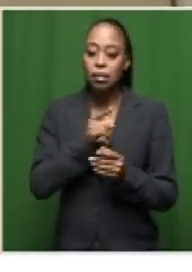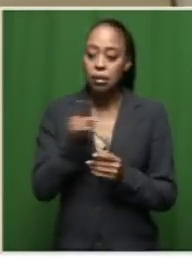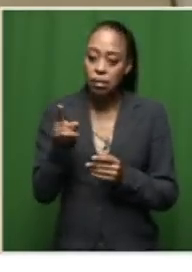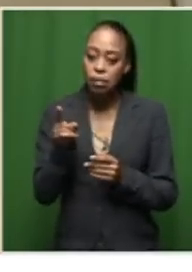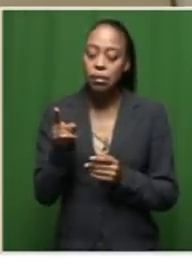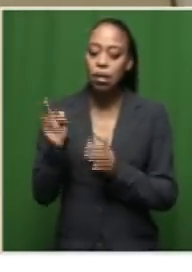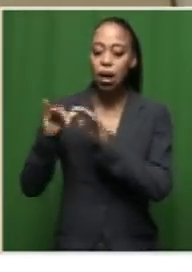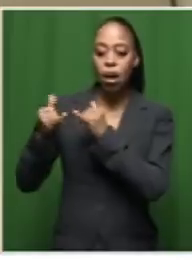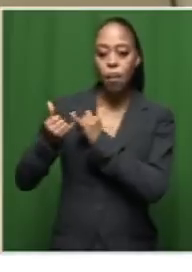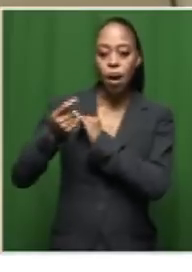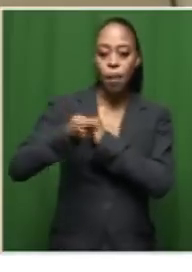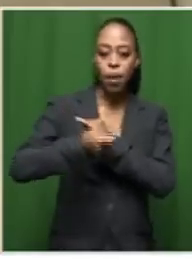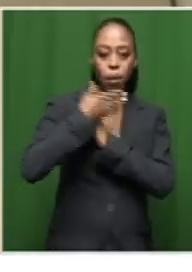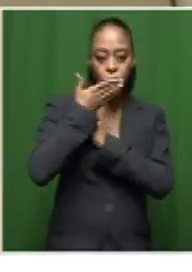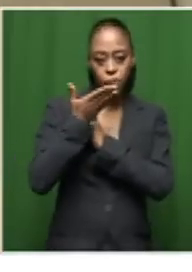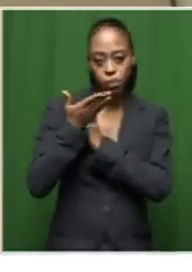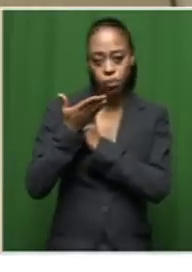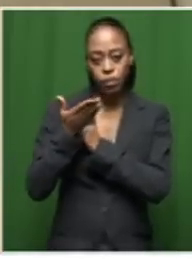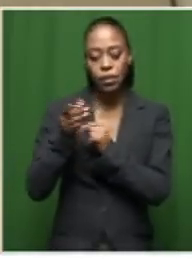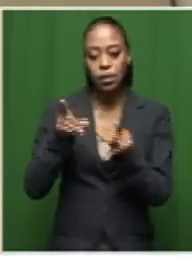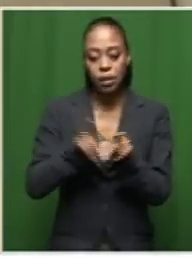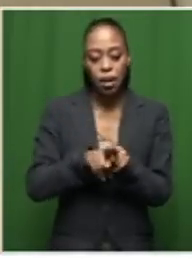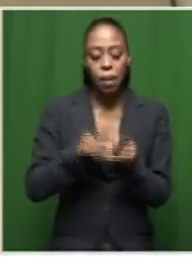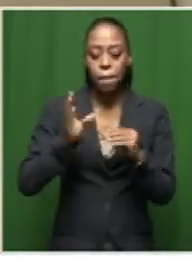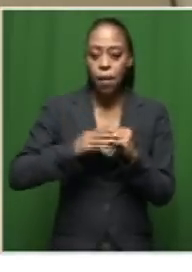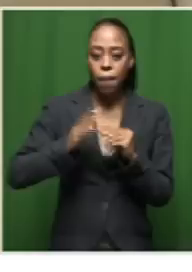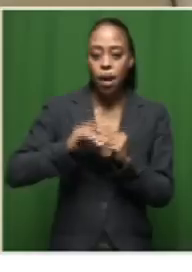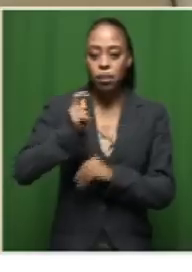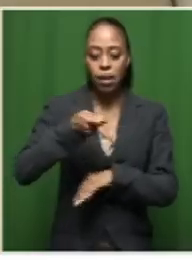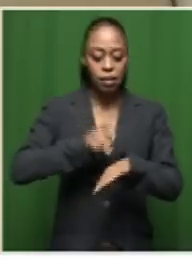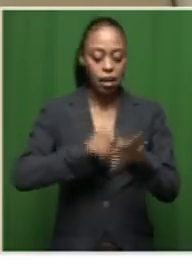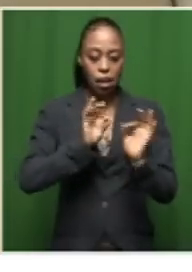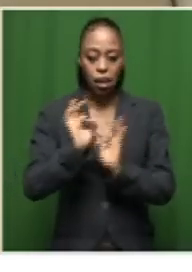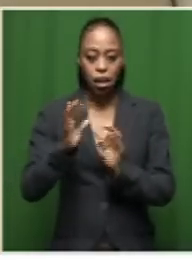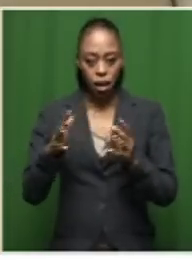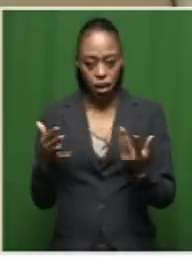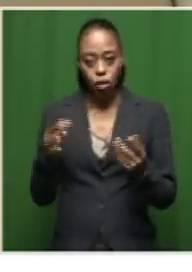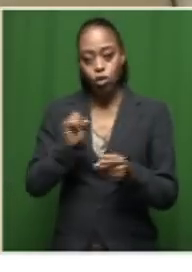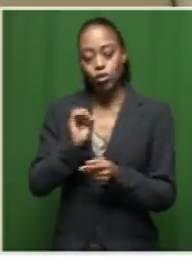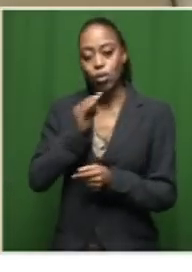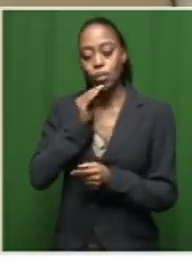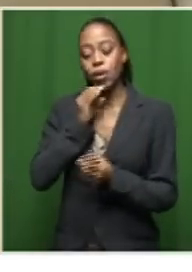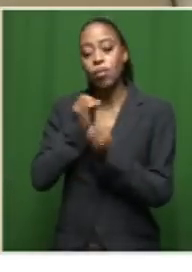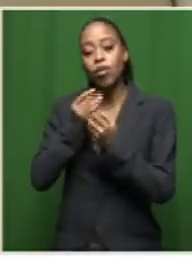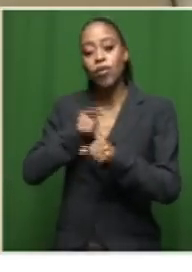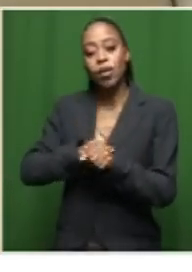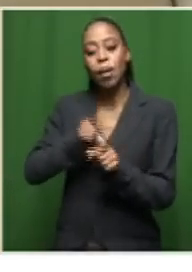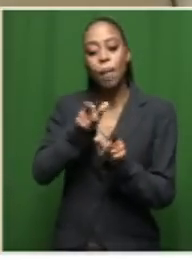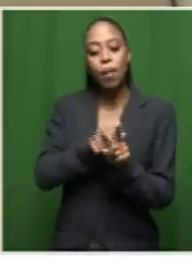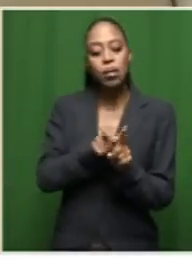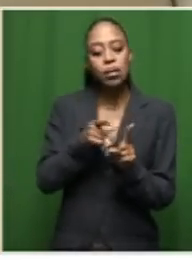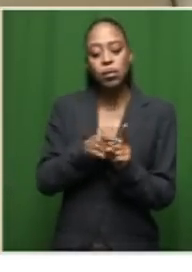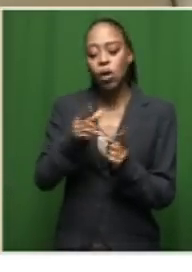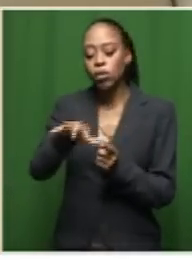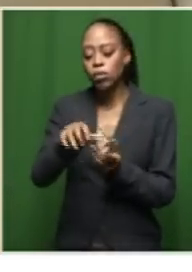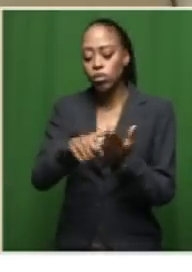not pay their contributions or pay the contributions of their members on time. So sometimes when a person wants to